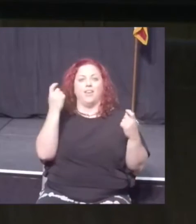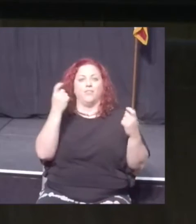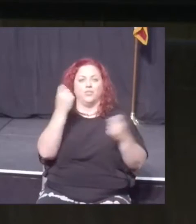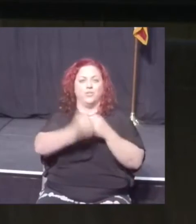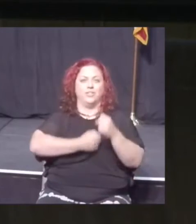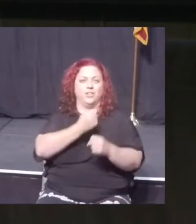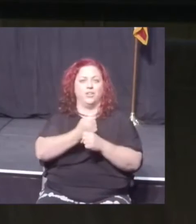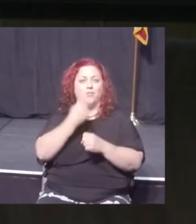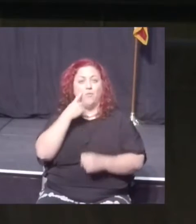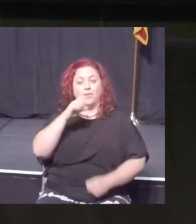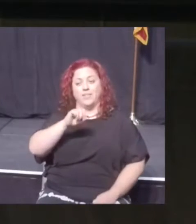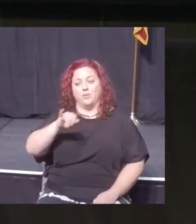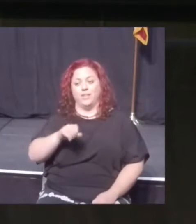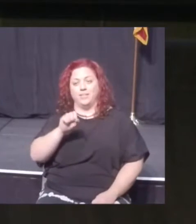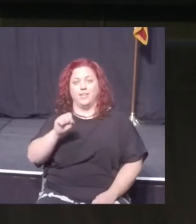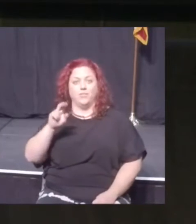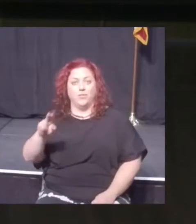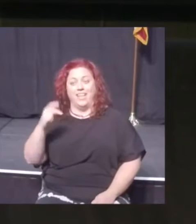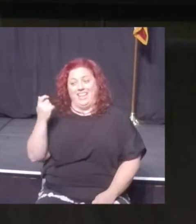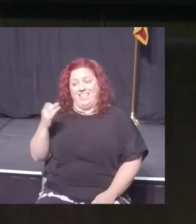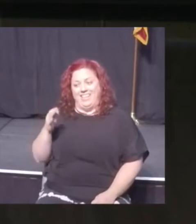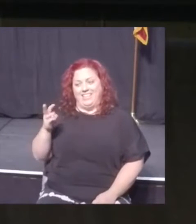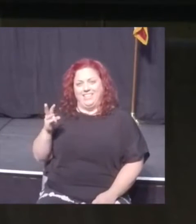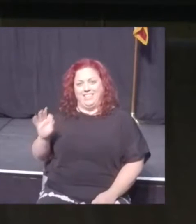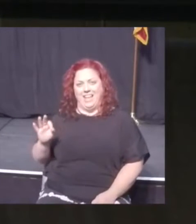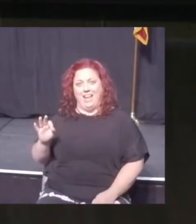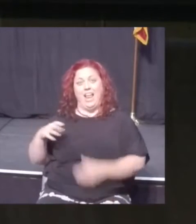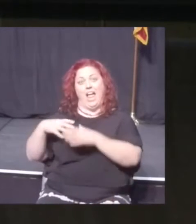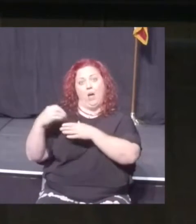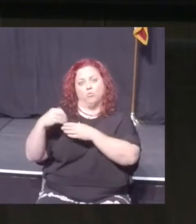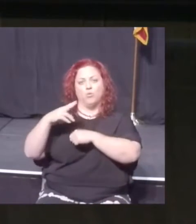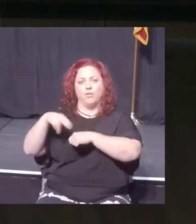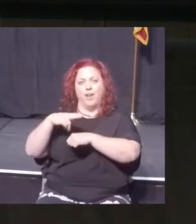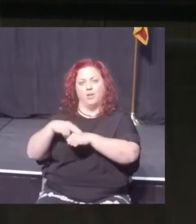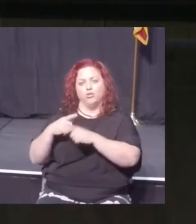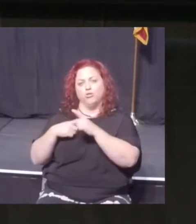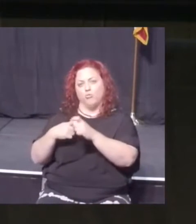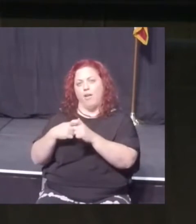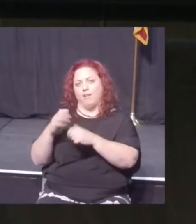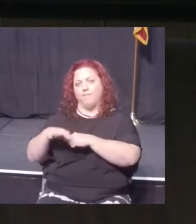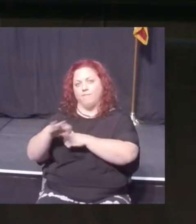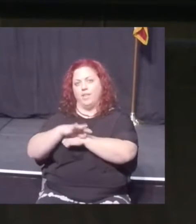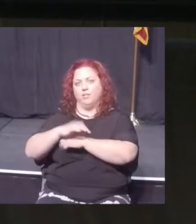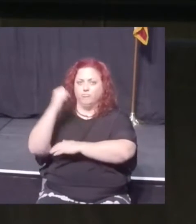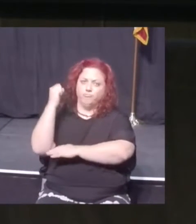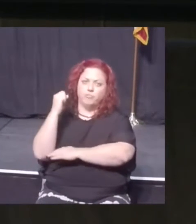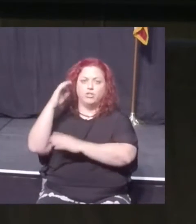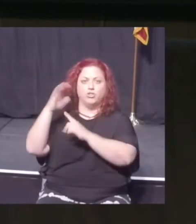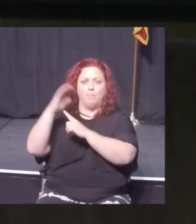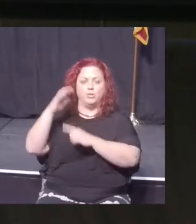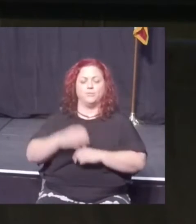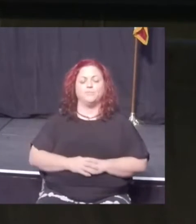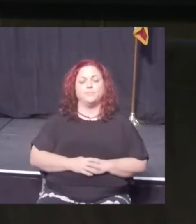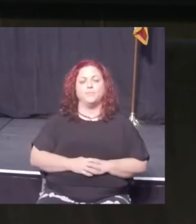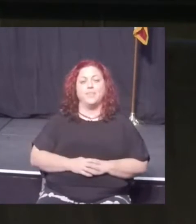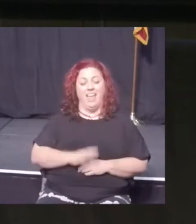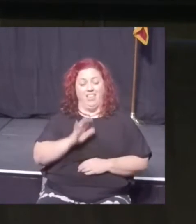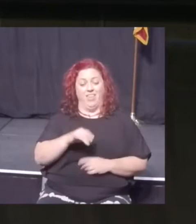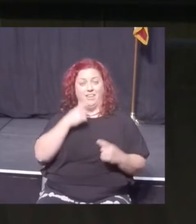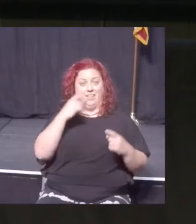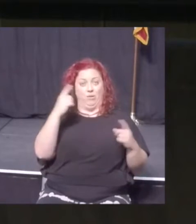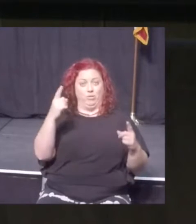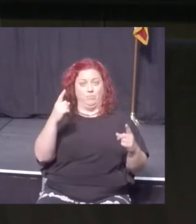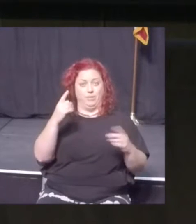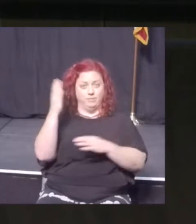of San Jose State's 1969 Outdoor National Track and Field Championship. The announcement